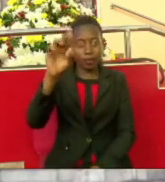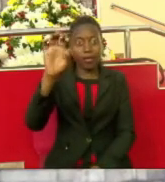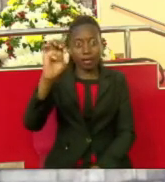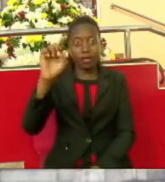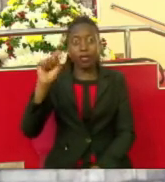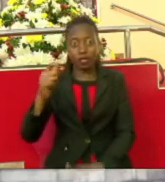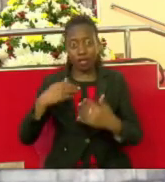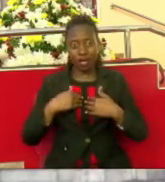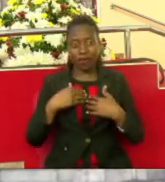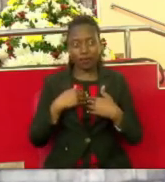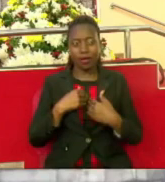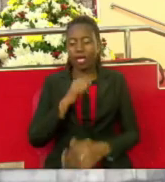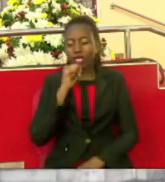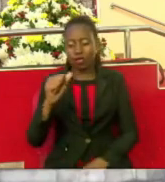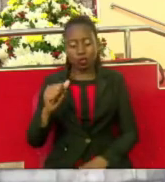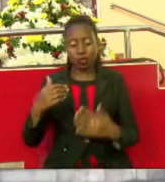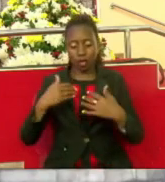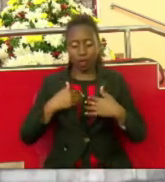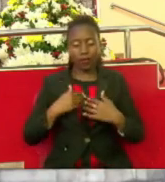His daughter Makaziwe Madera said,